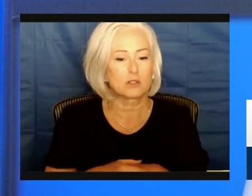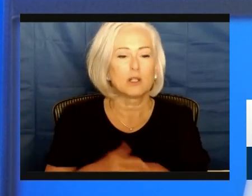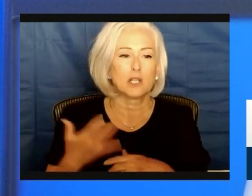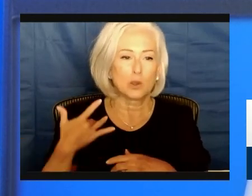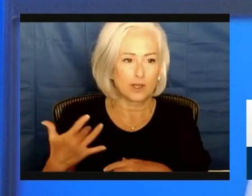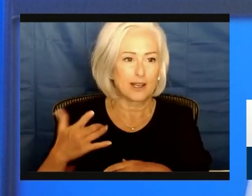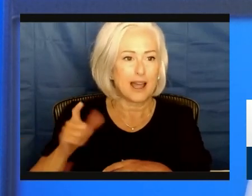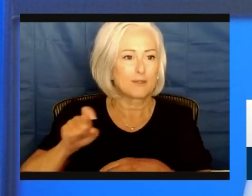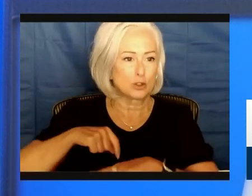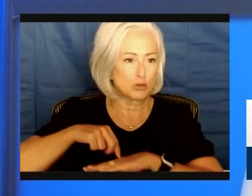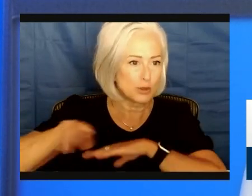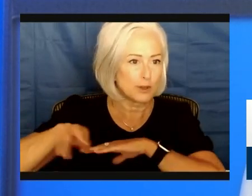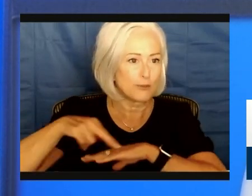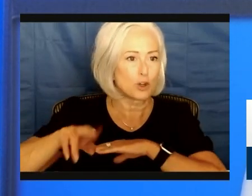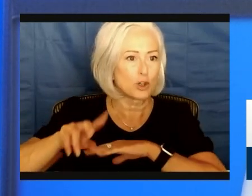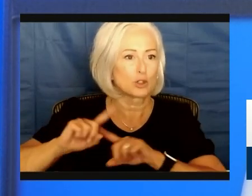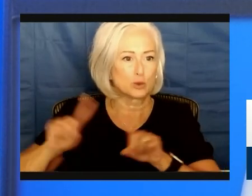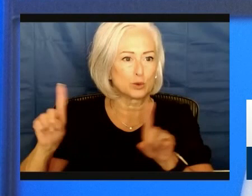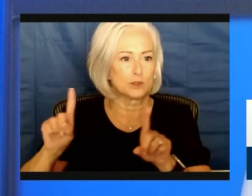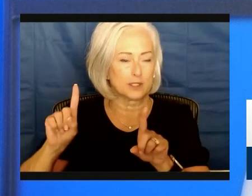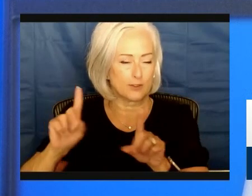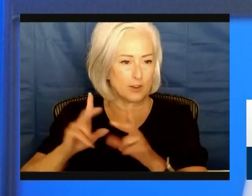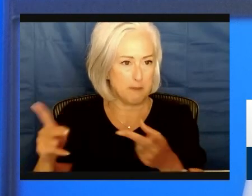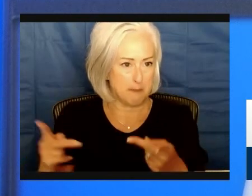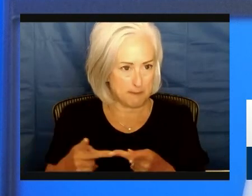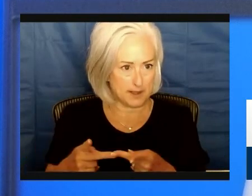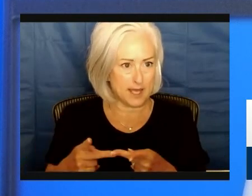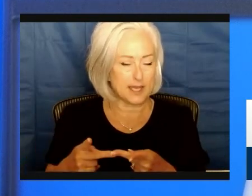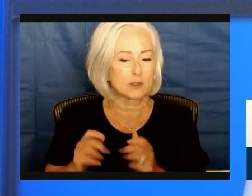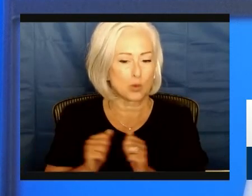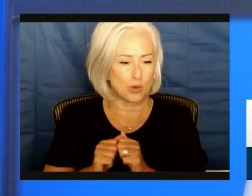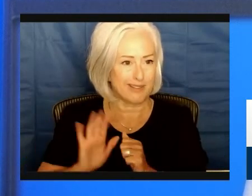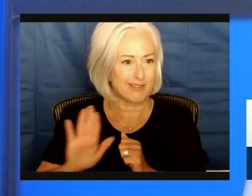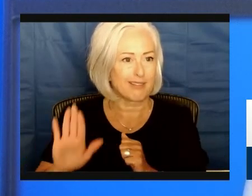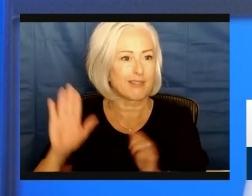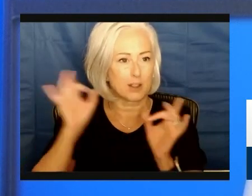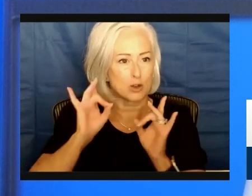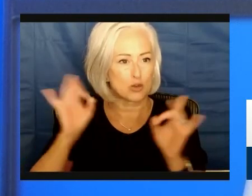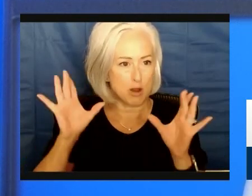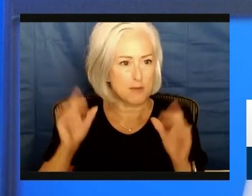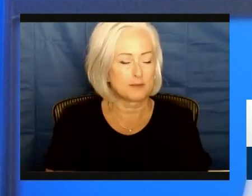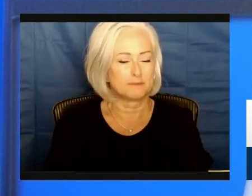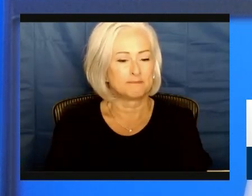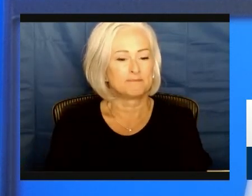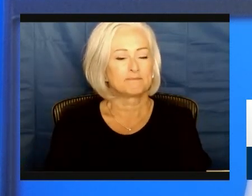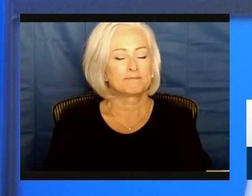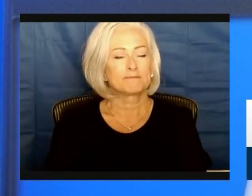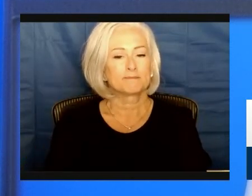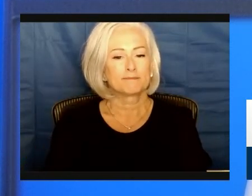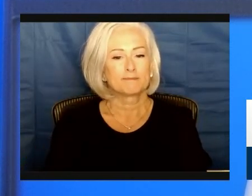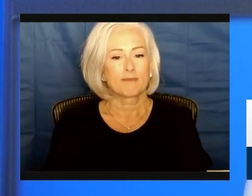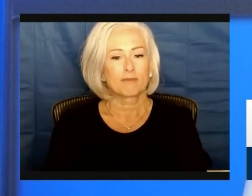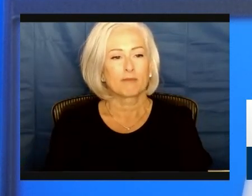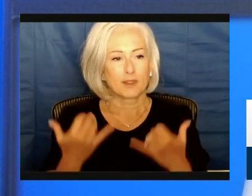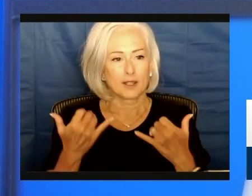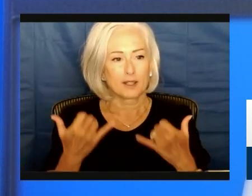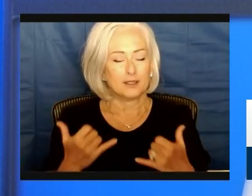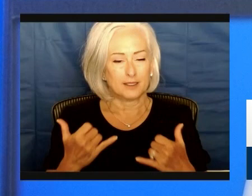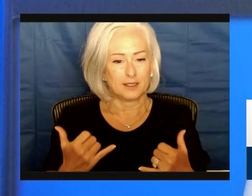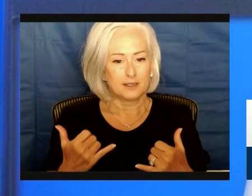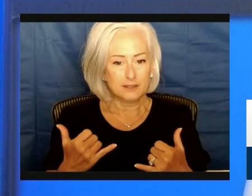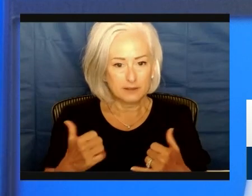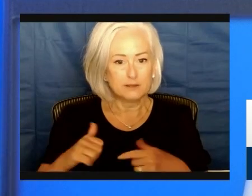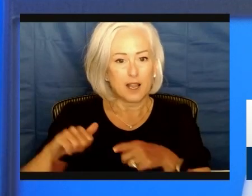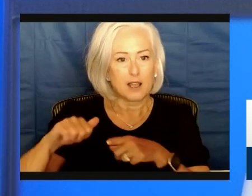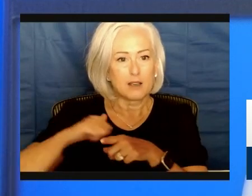centers with their trauma. So now being able to practice and to see how to do it and